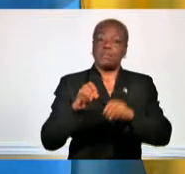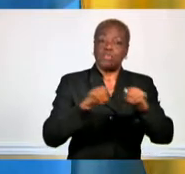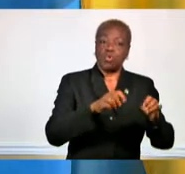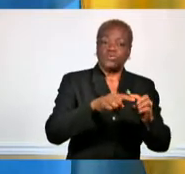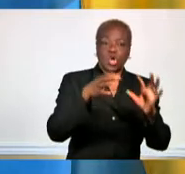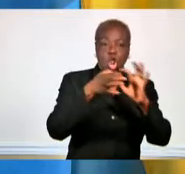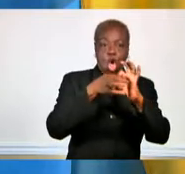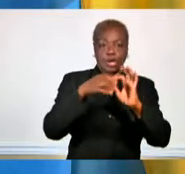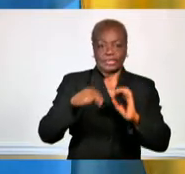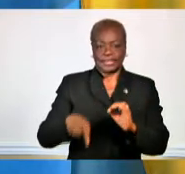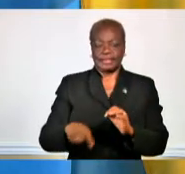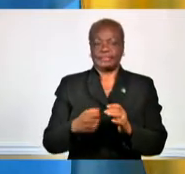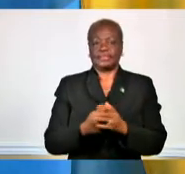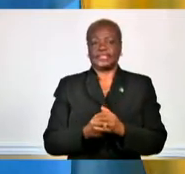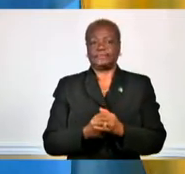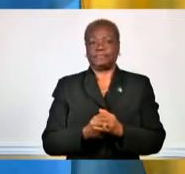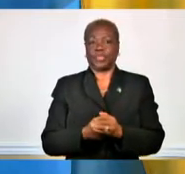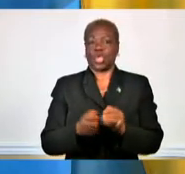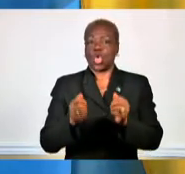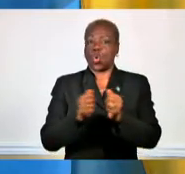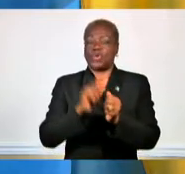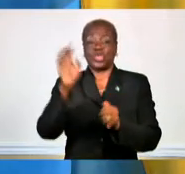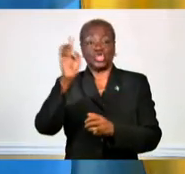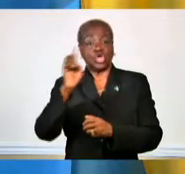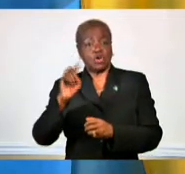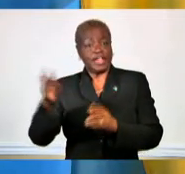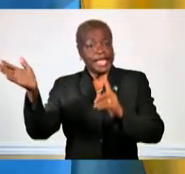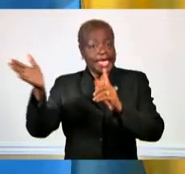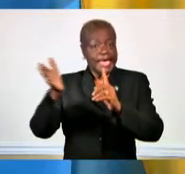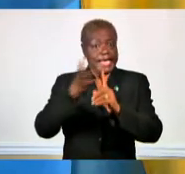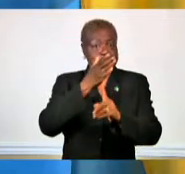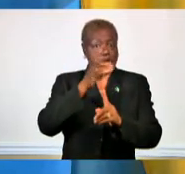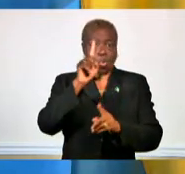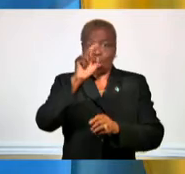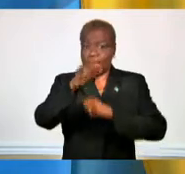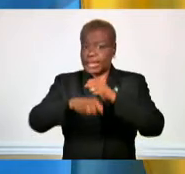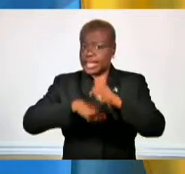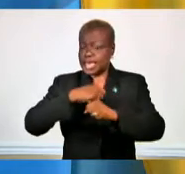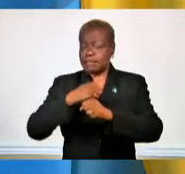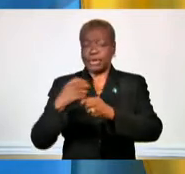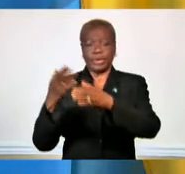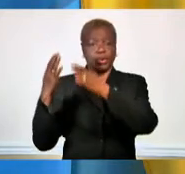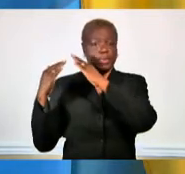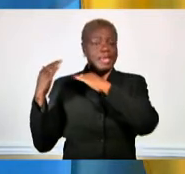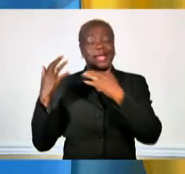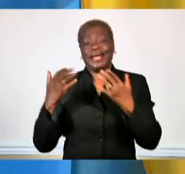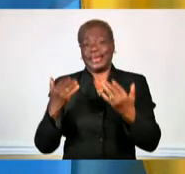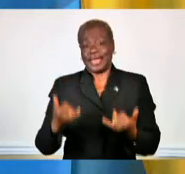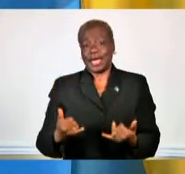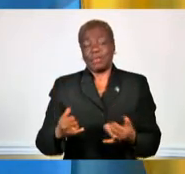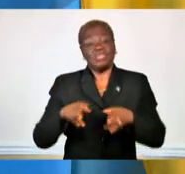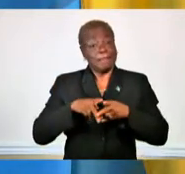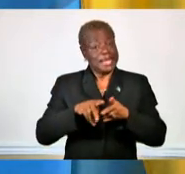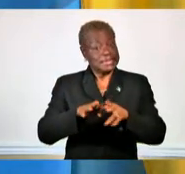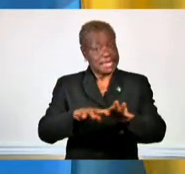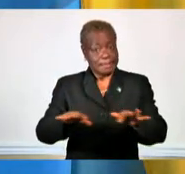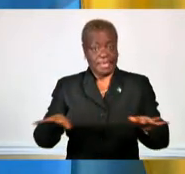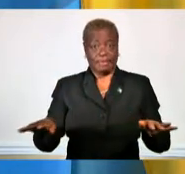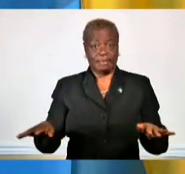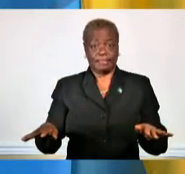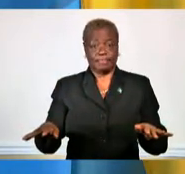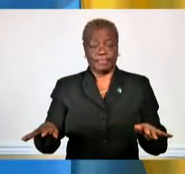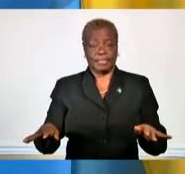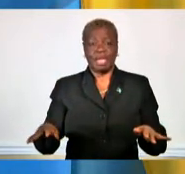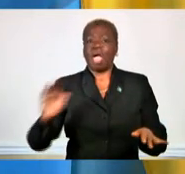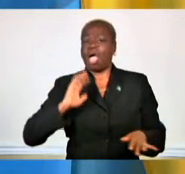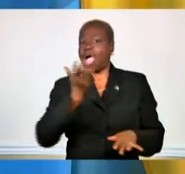lockdowns. With Dorian hitting a year ago and now the pandemic,